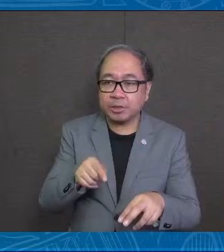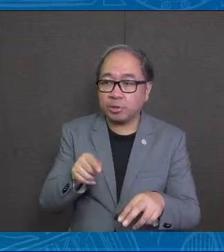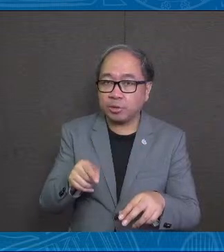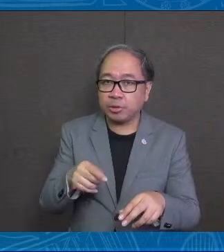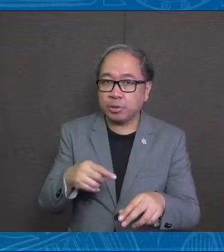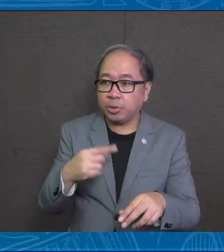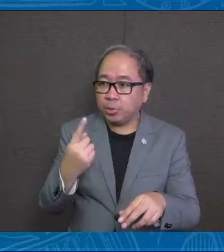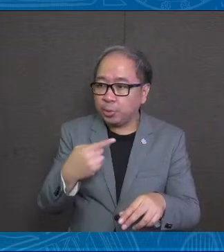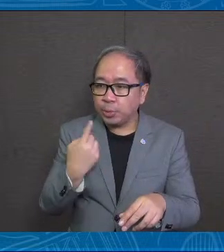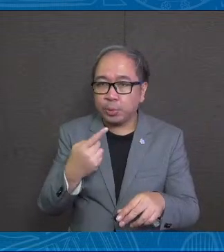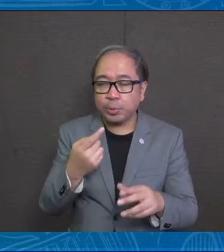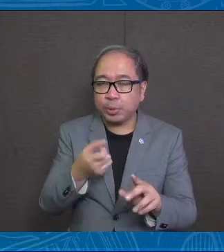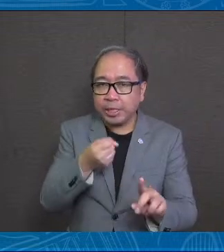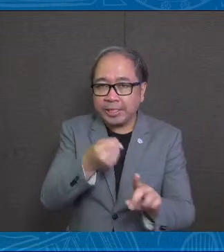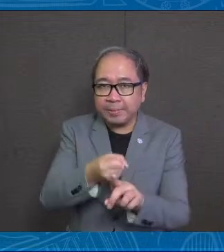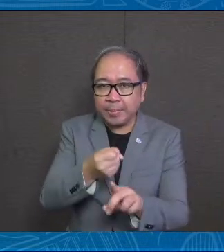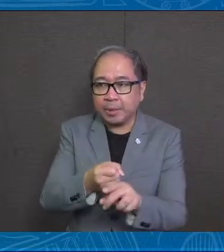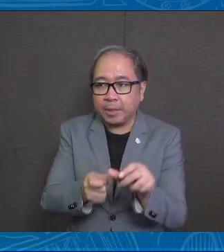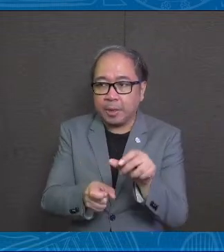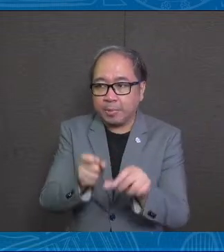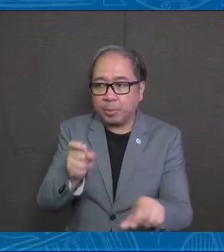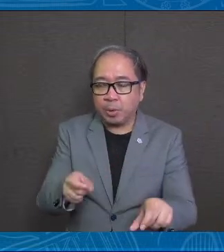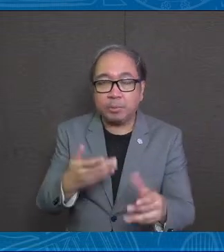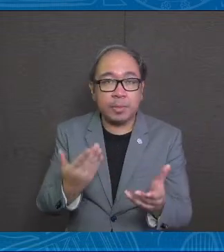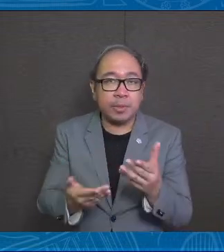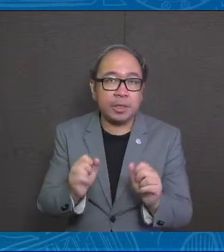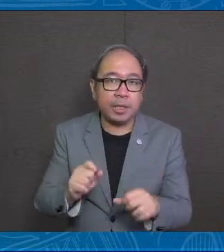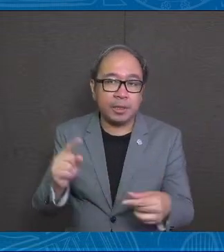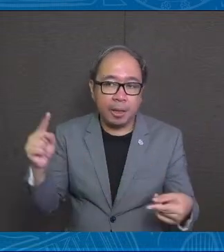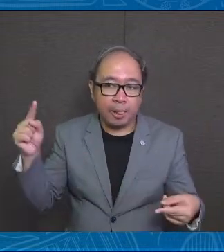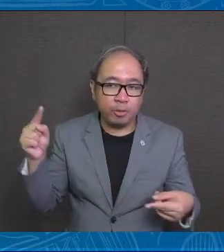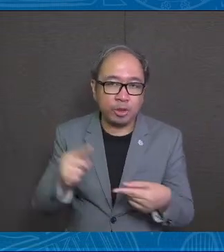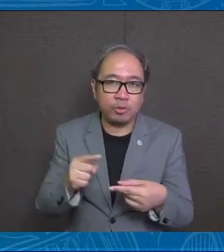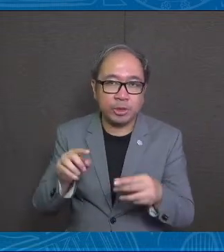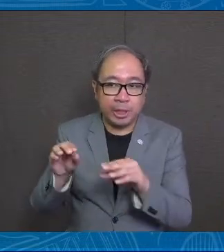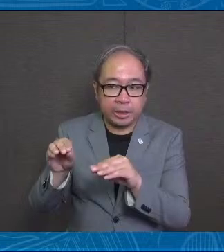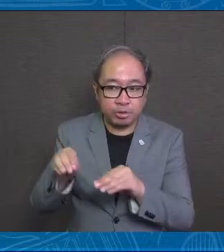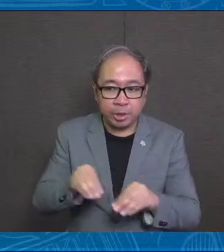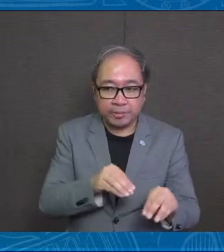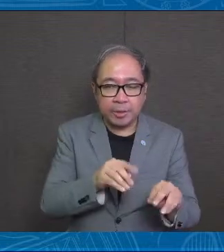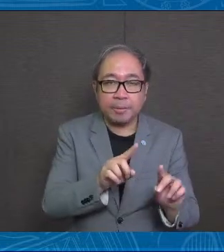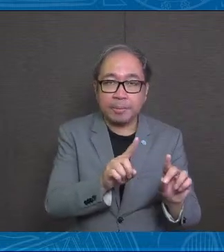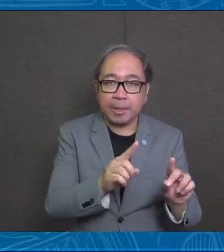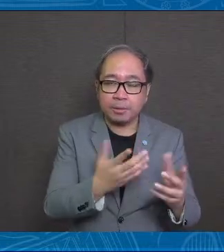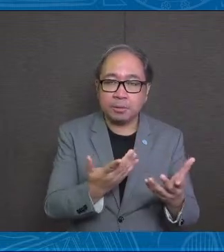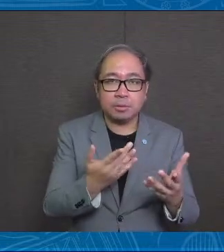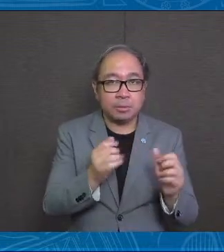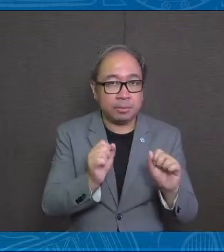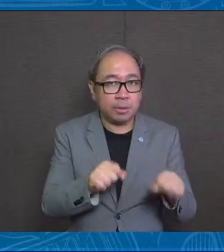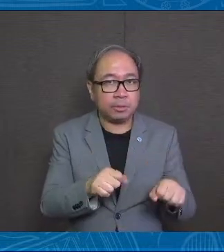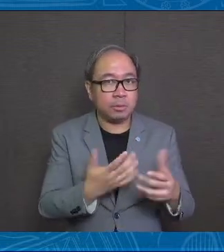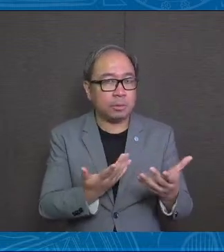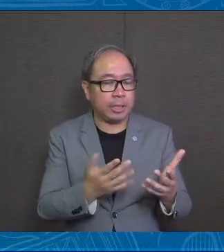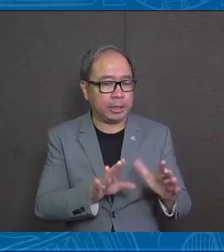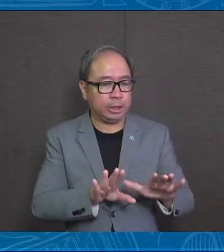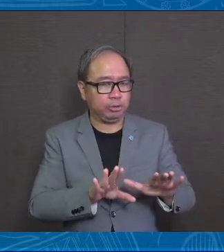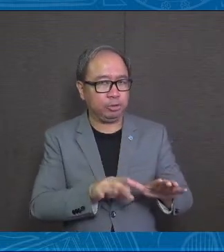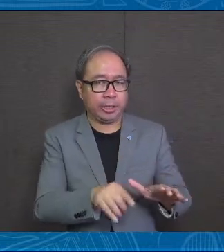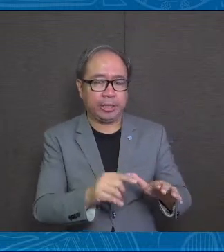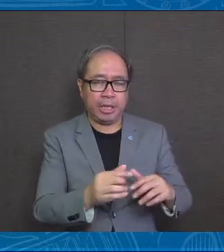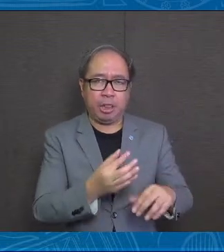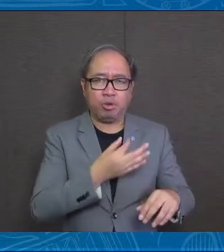holders to reduce, transfer, and also retain the risk and develop the strategy